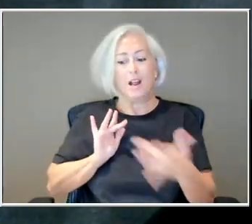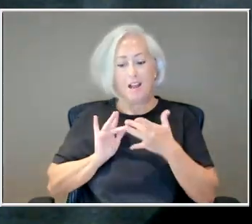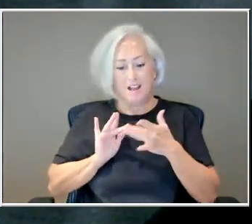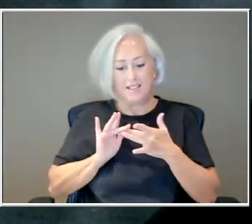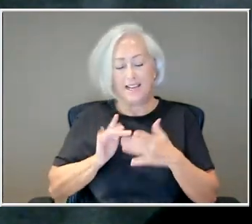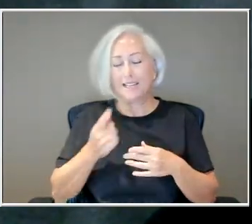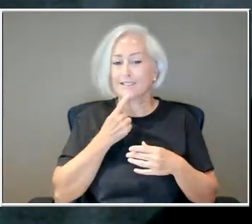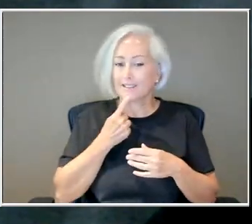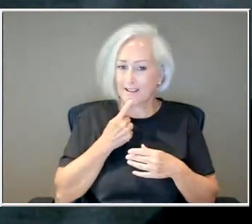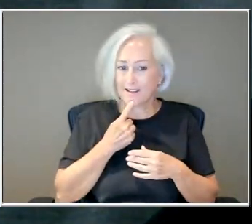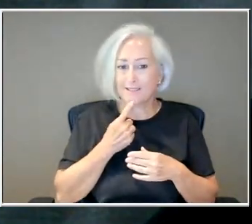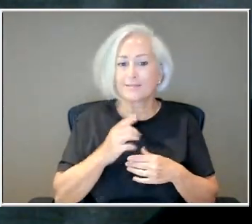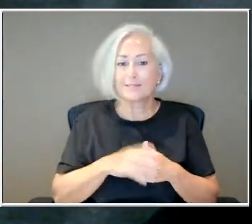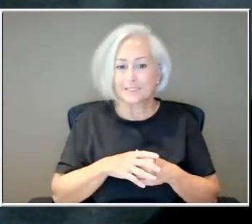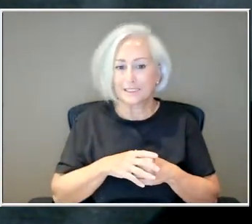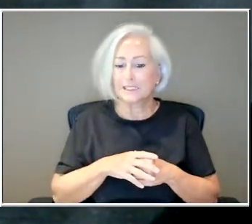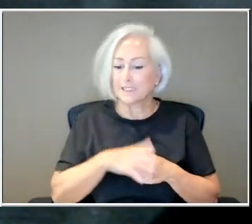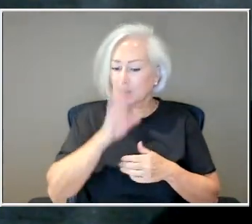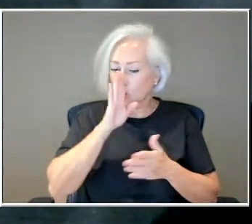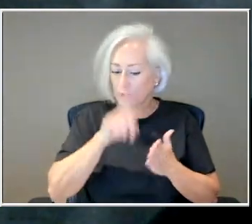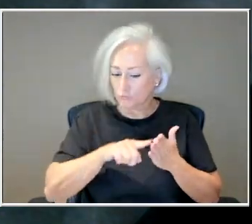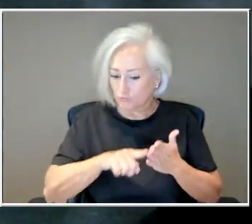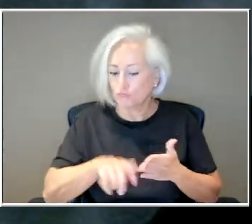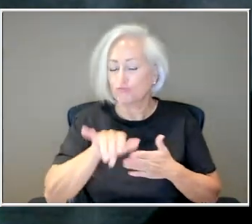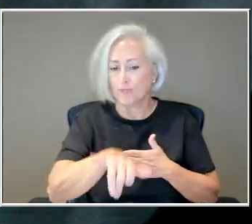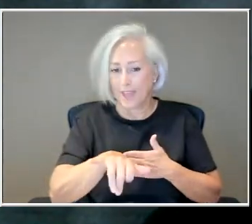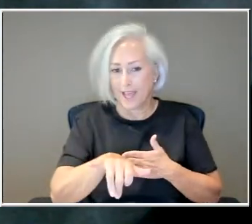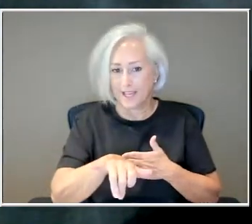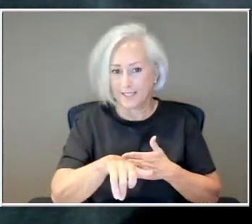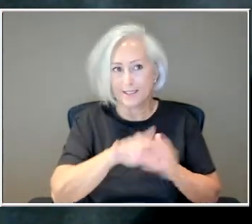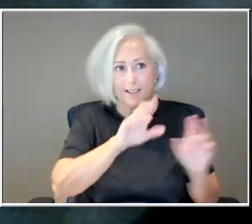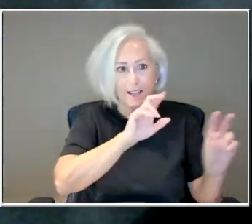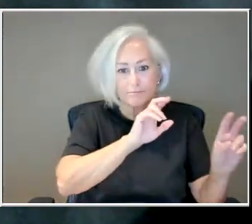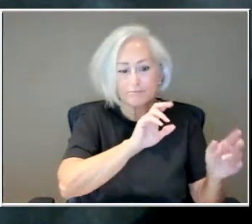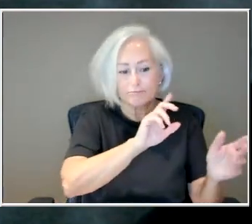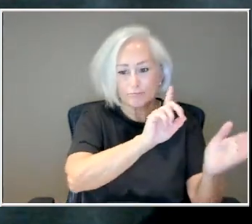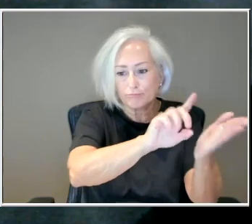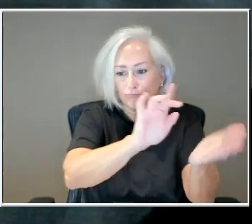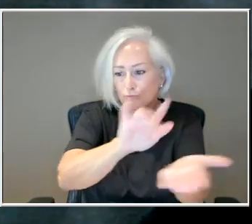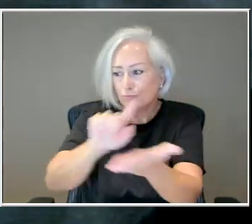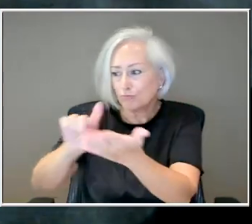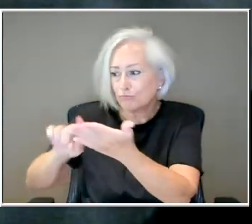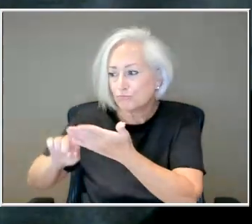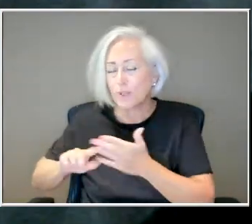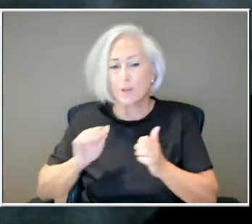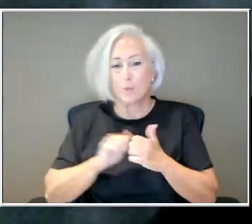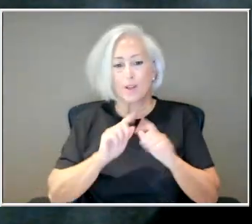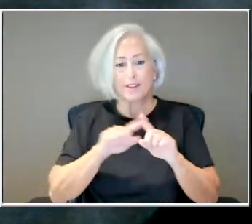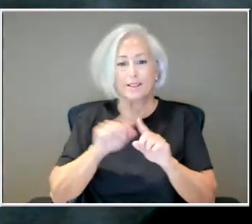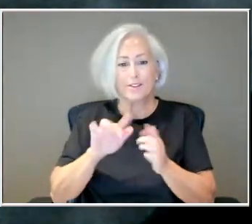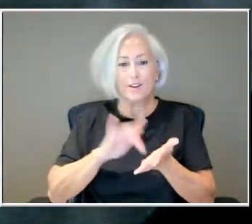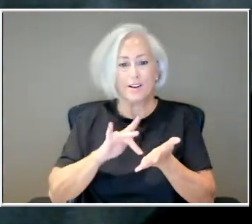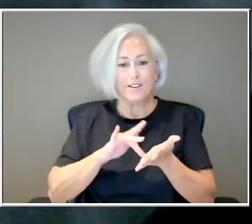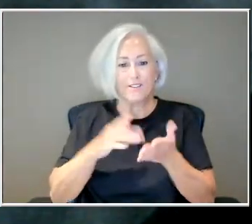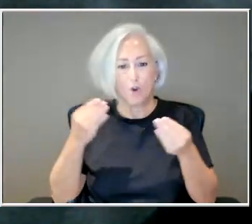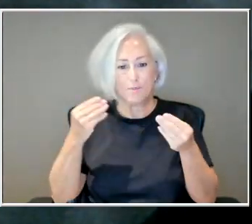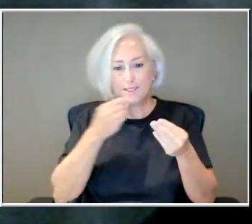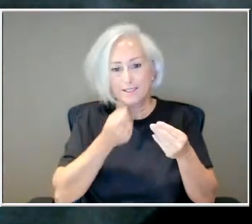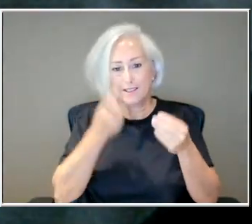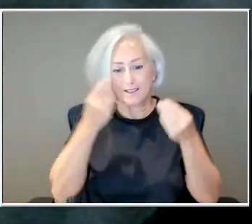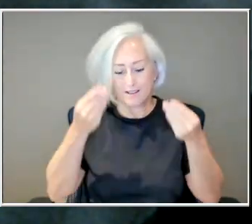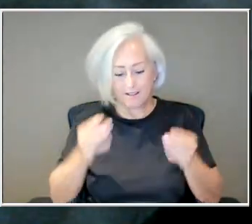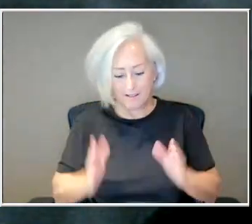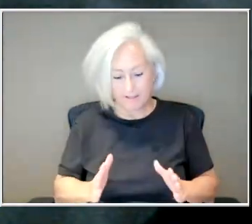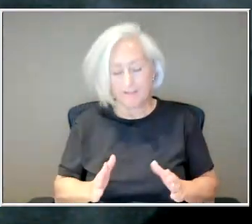said, they looked into it. They called back. They checked around with the pharmacists and the oncologists there, and the medicine that they had